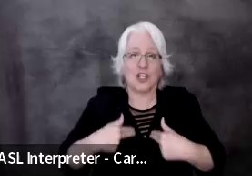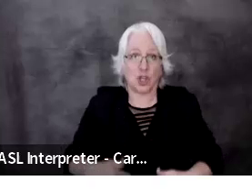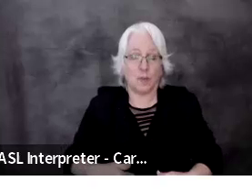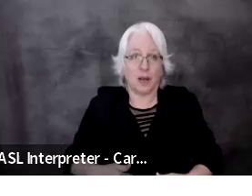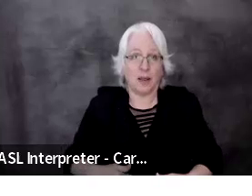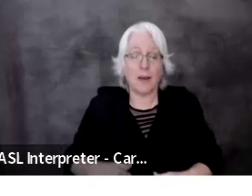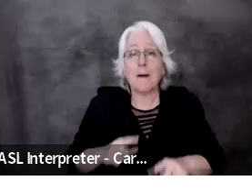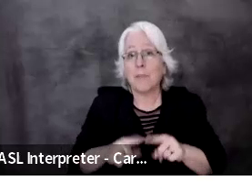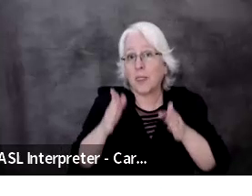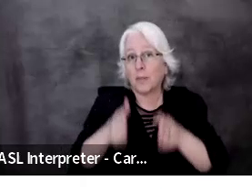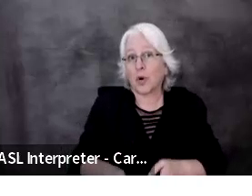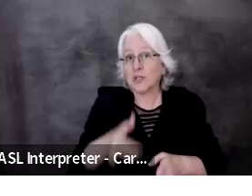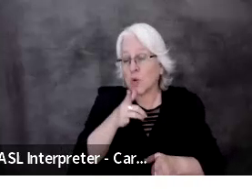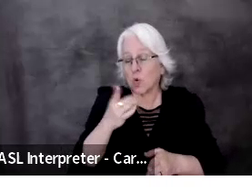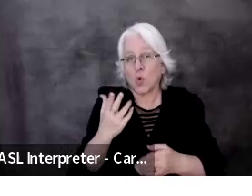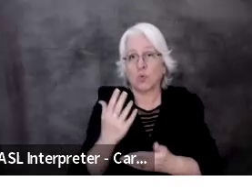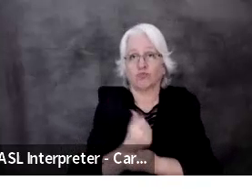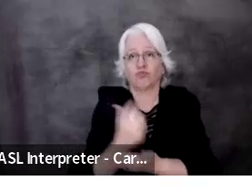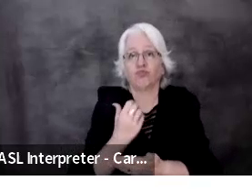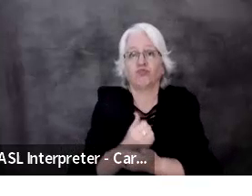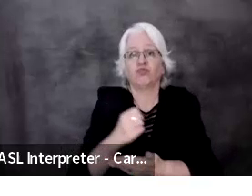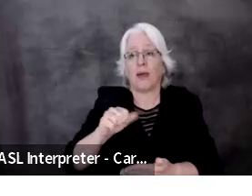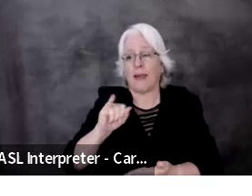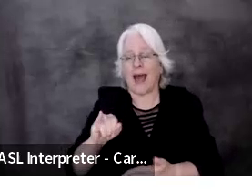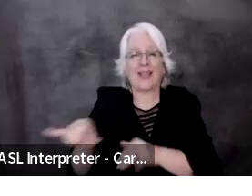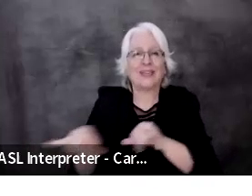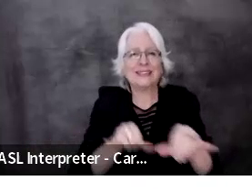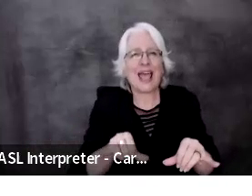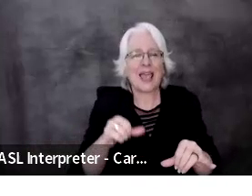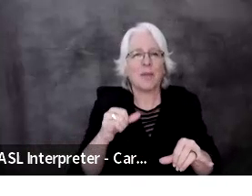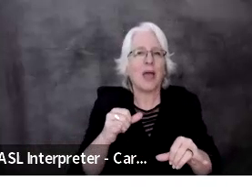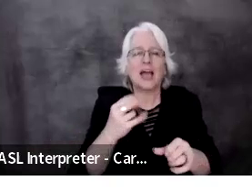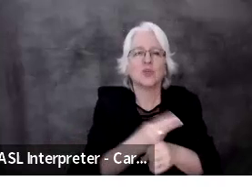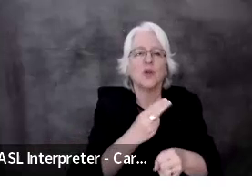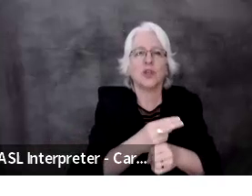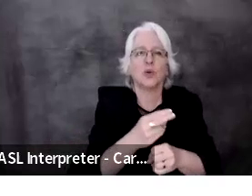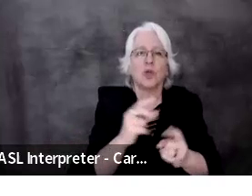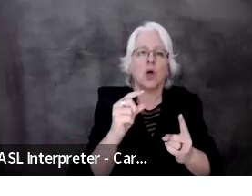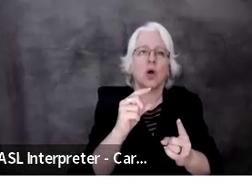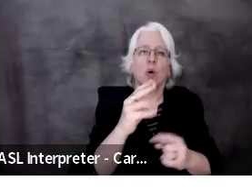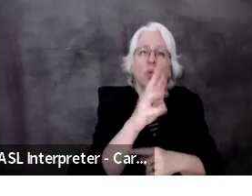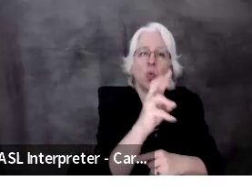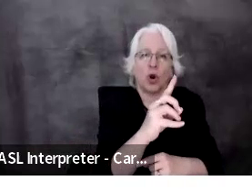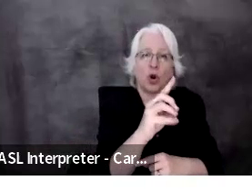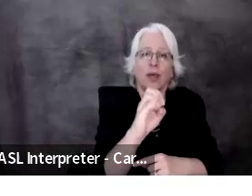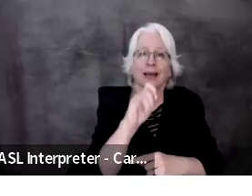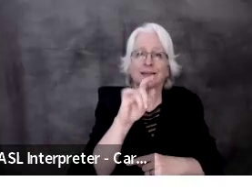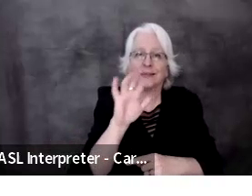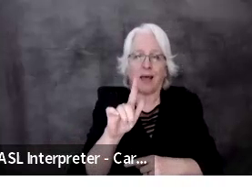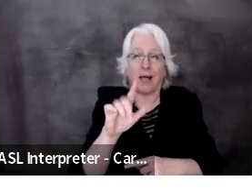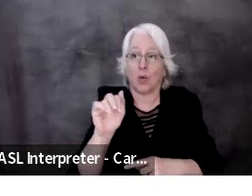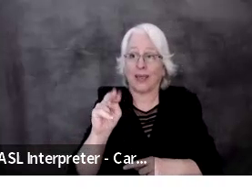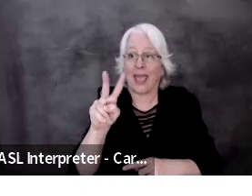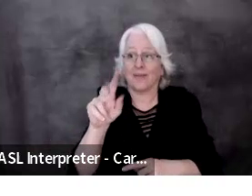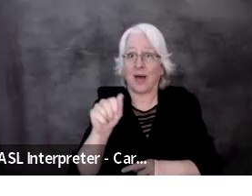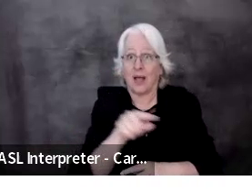uses AI as much as they use Word, Excel, or Canva will take the job or advance faster and further than